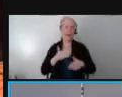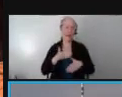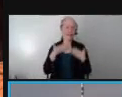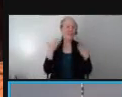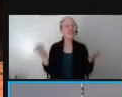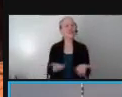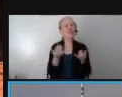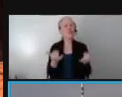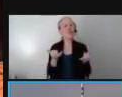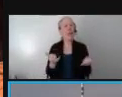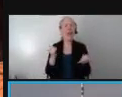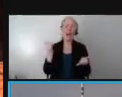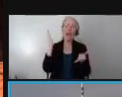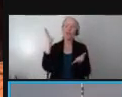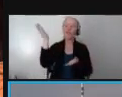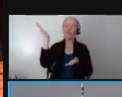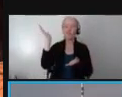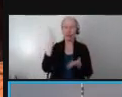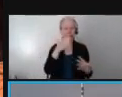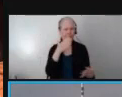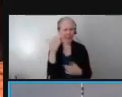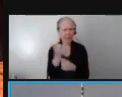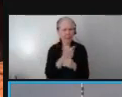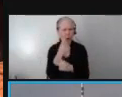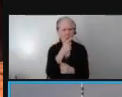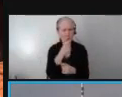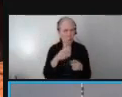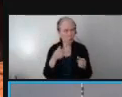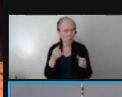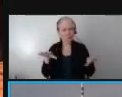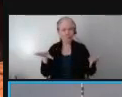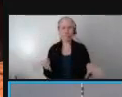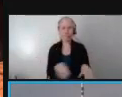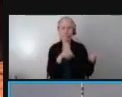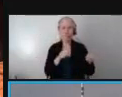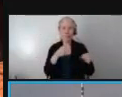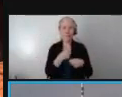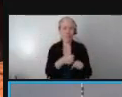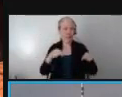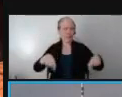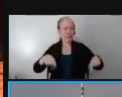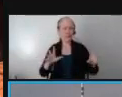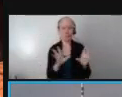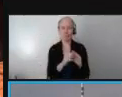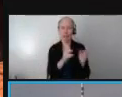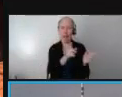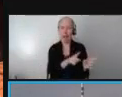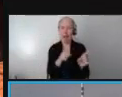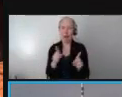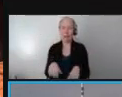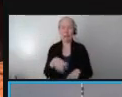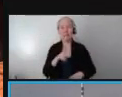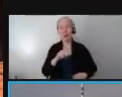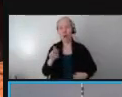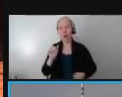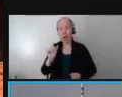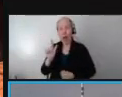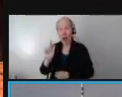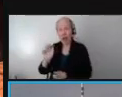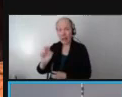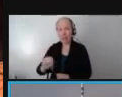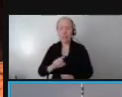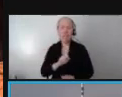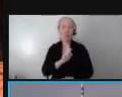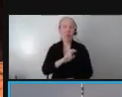who made this symposium possible. Dr. Allen, Dr. Seal, there was a huge team of people that